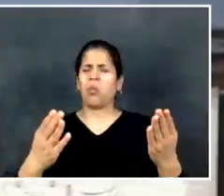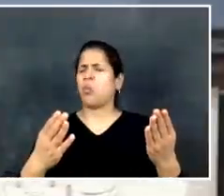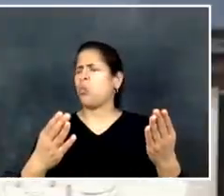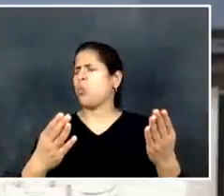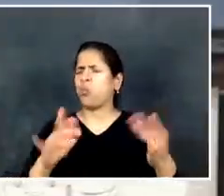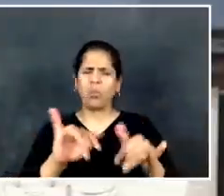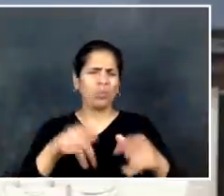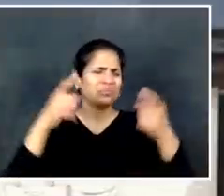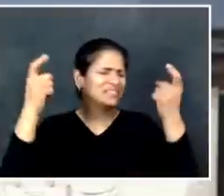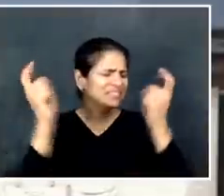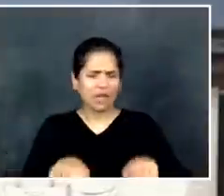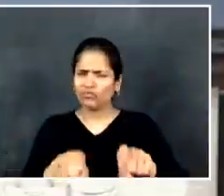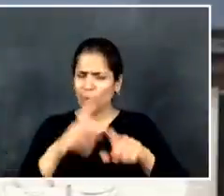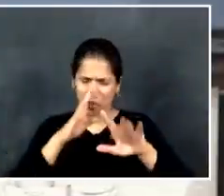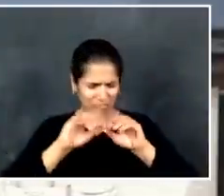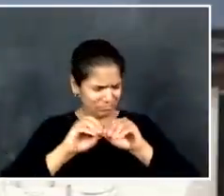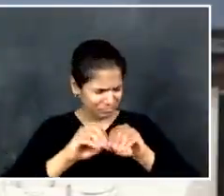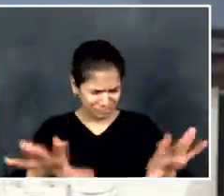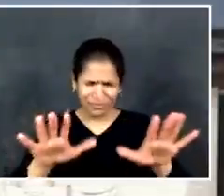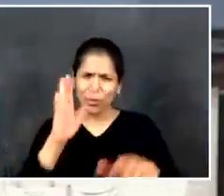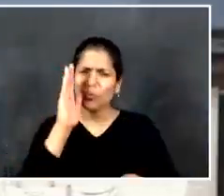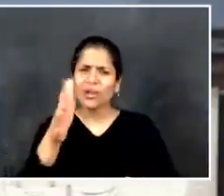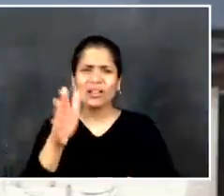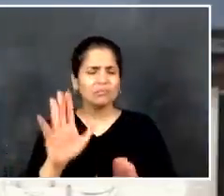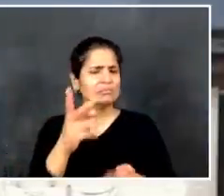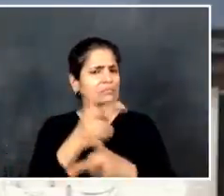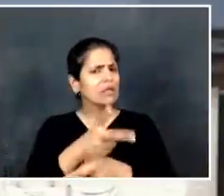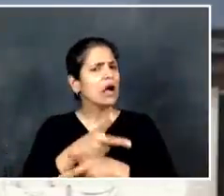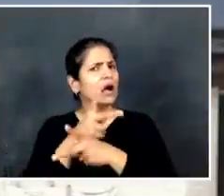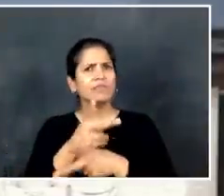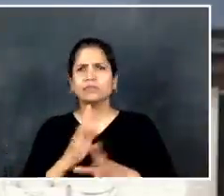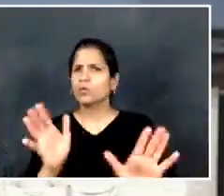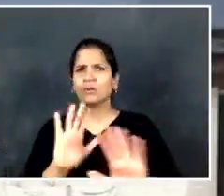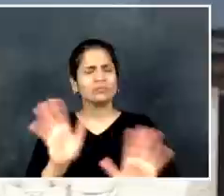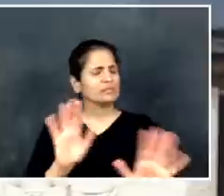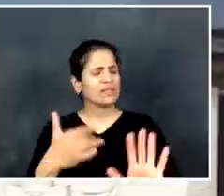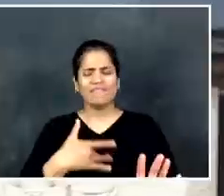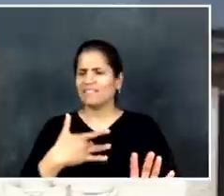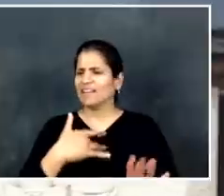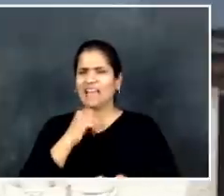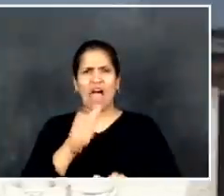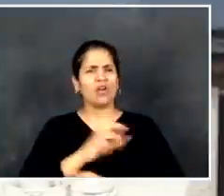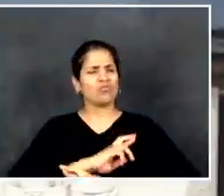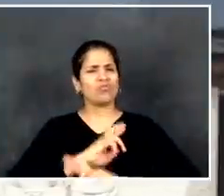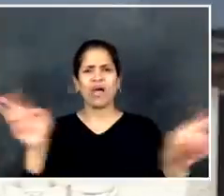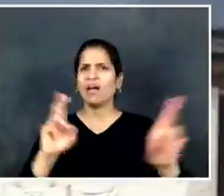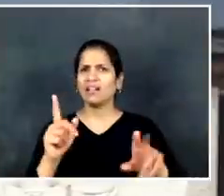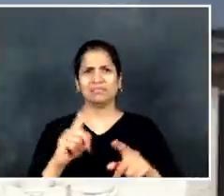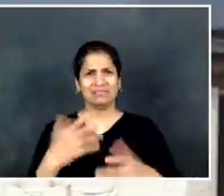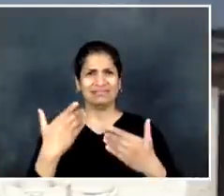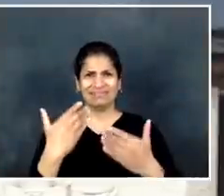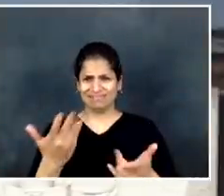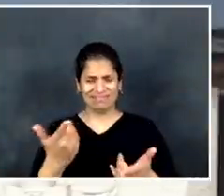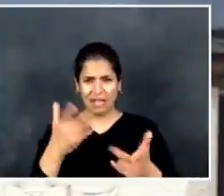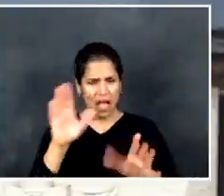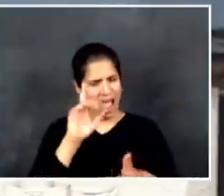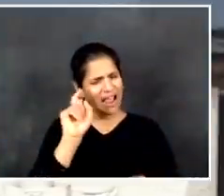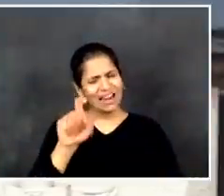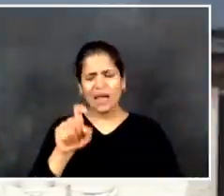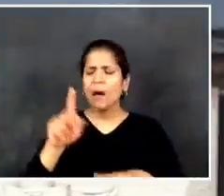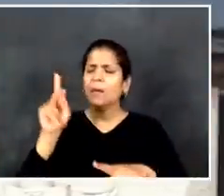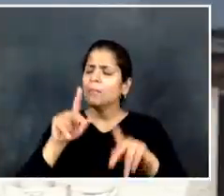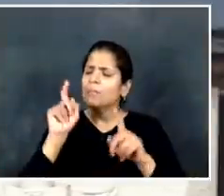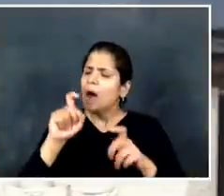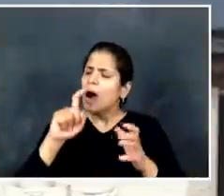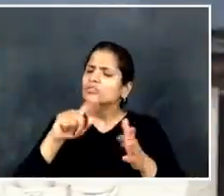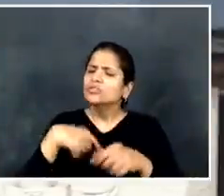it pushes people to move whether they have the facts or not. And I think the facts are what matter here. If you can prove that the